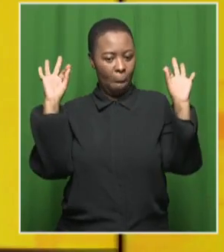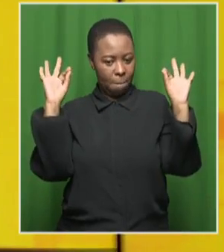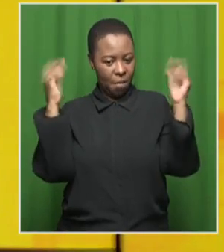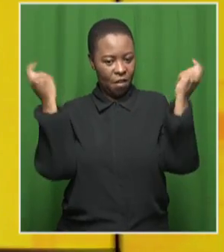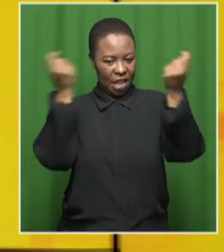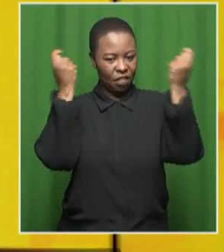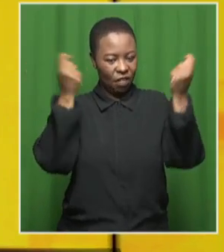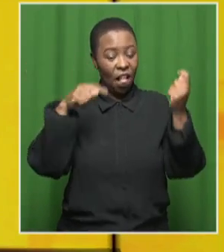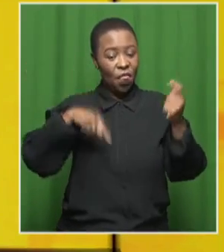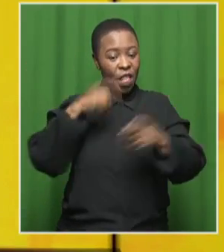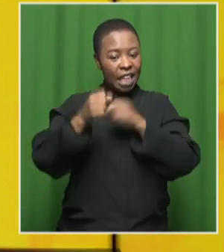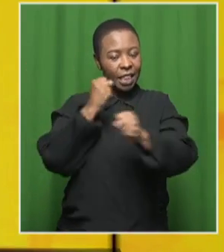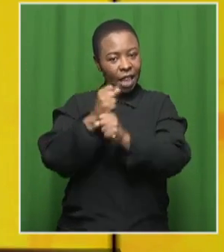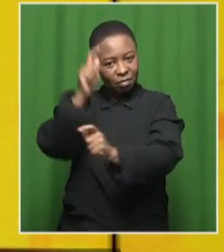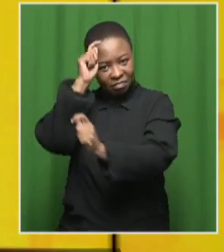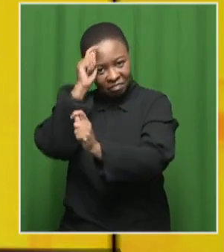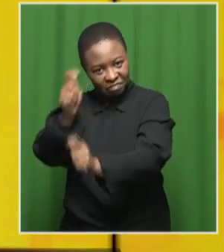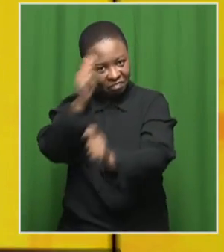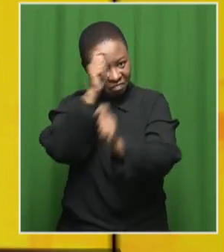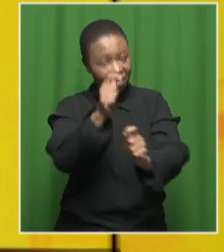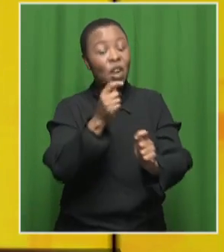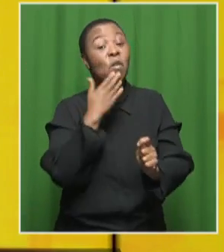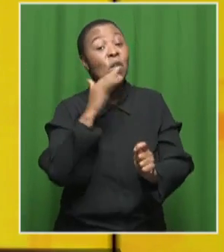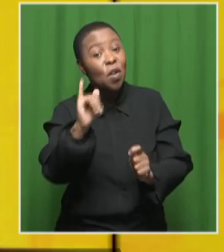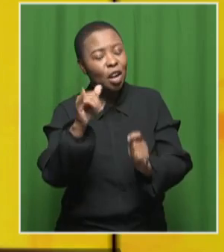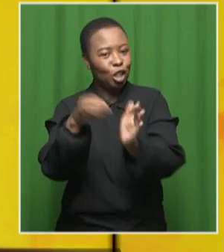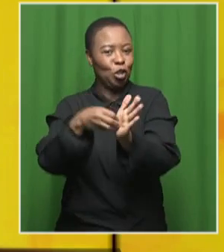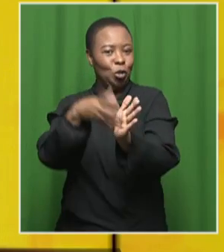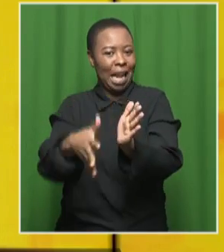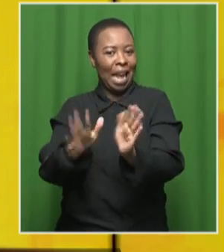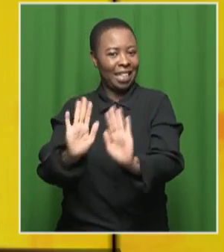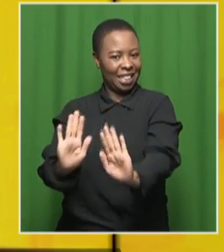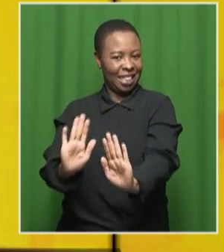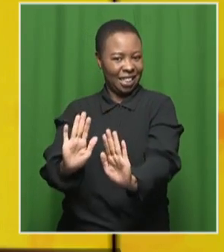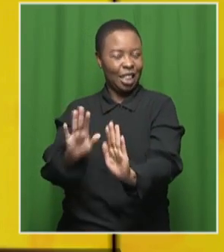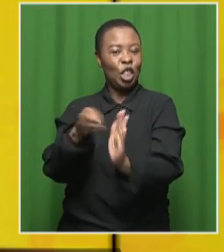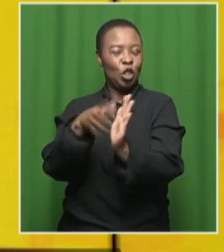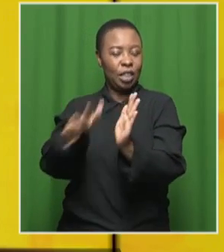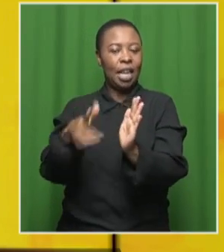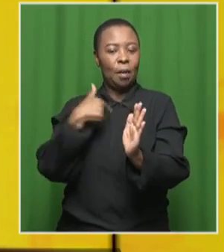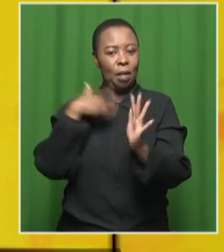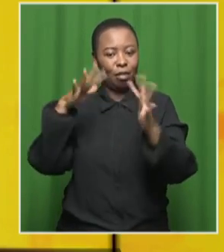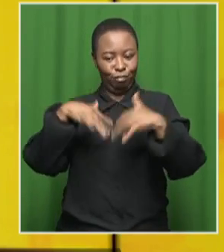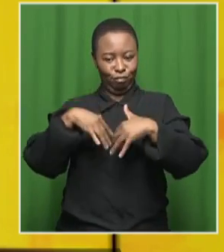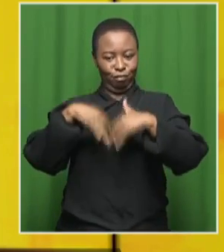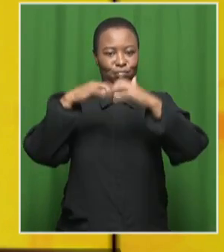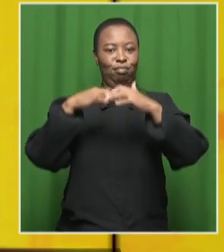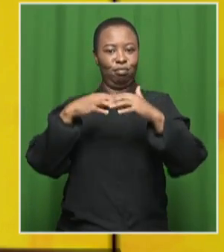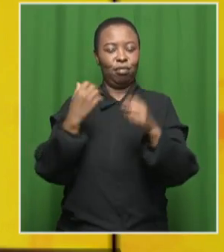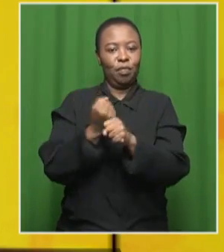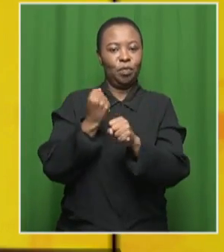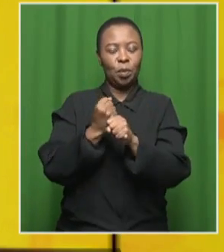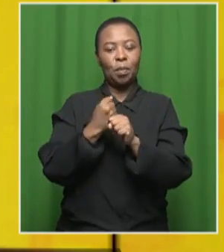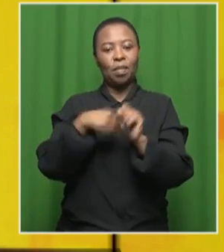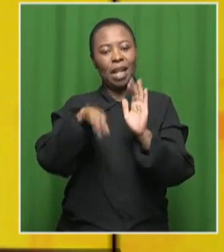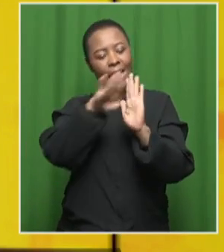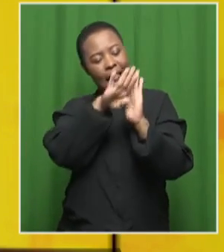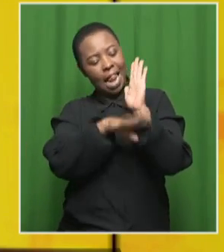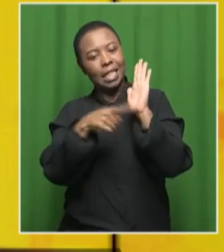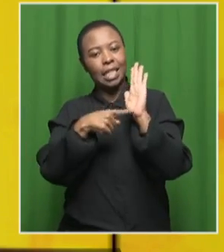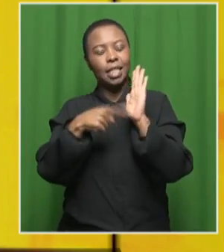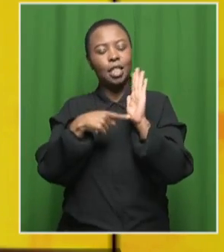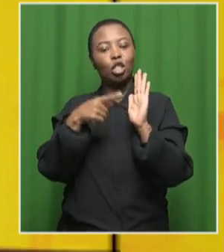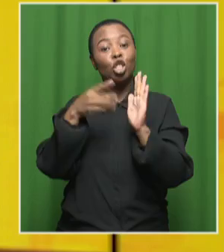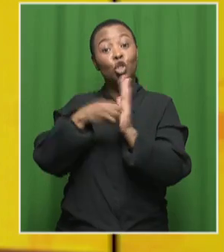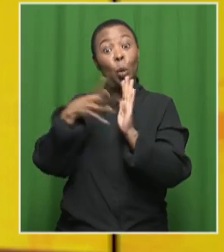we're recognizing students. So this is the student edition, and I've curated a whole list of beautiful student films. Well,